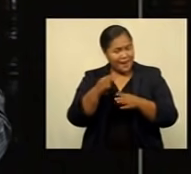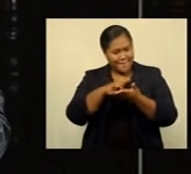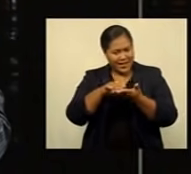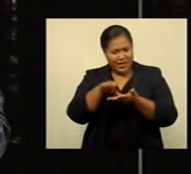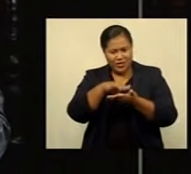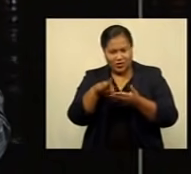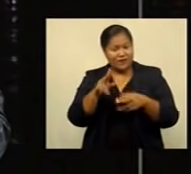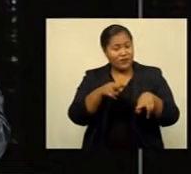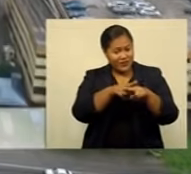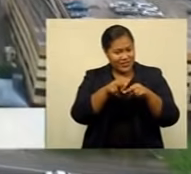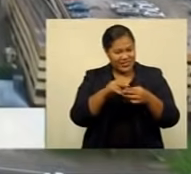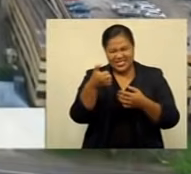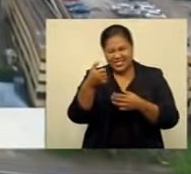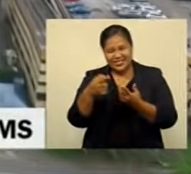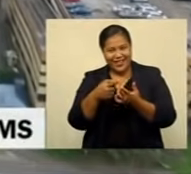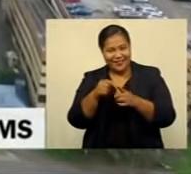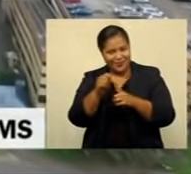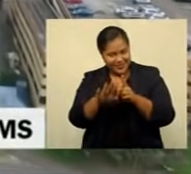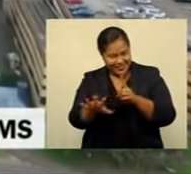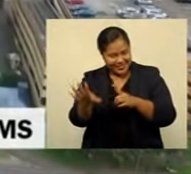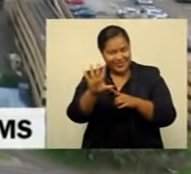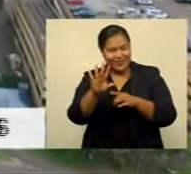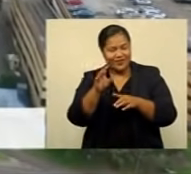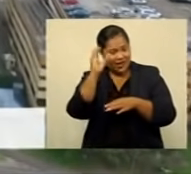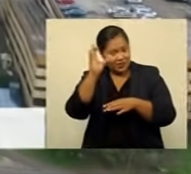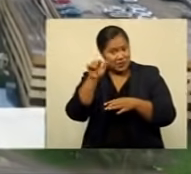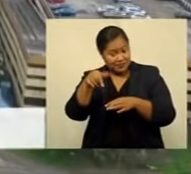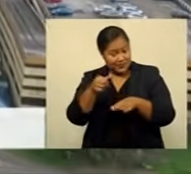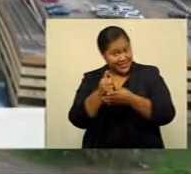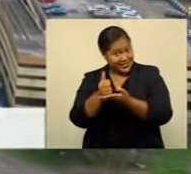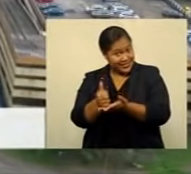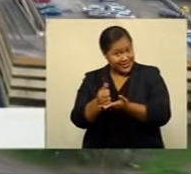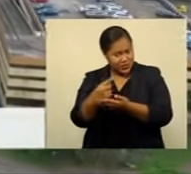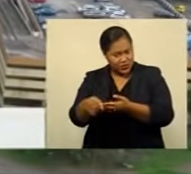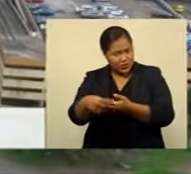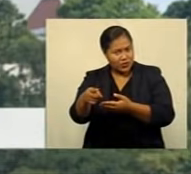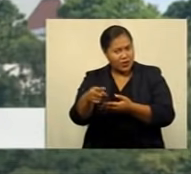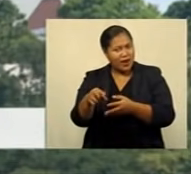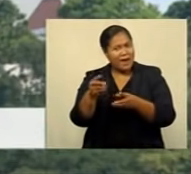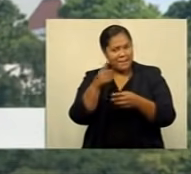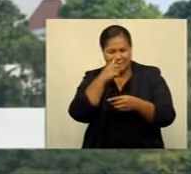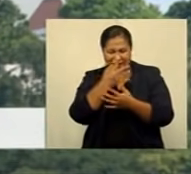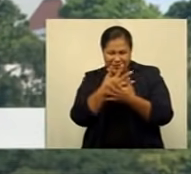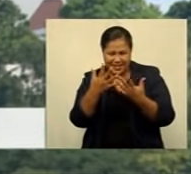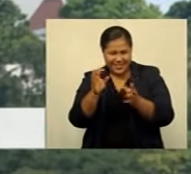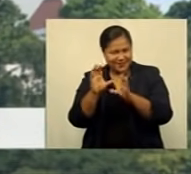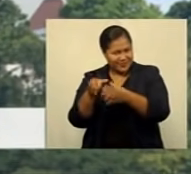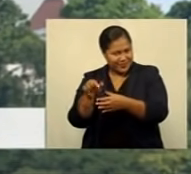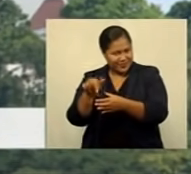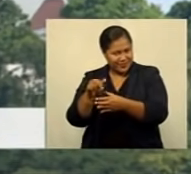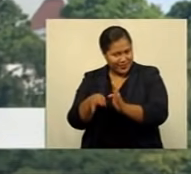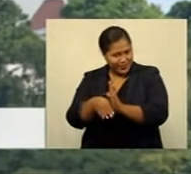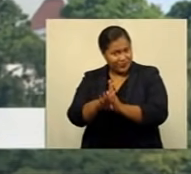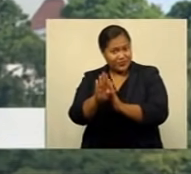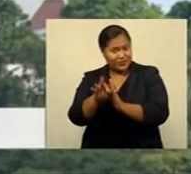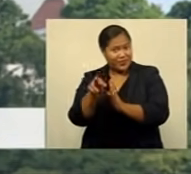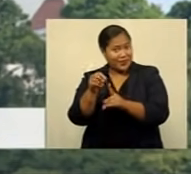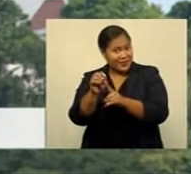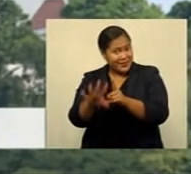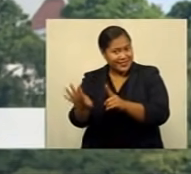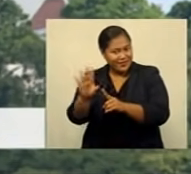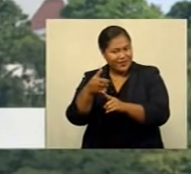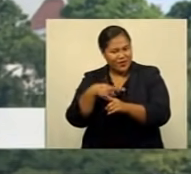other Pacific countries. The technical assistance will be used to continue public sector management reform in the Pacific as it recovers from